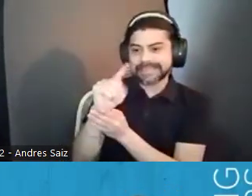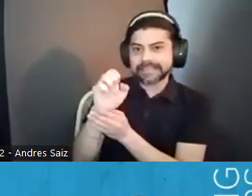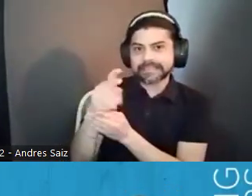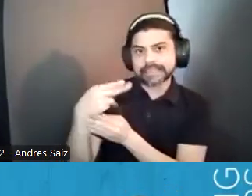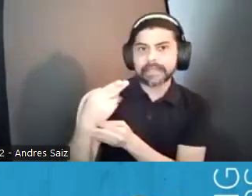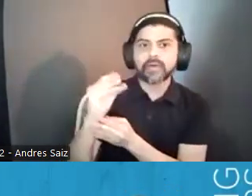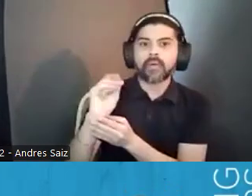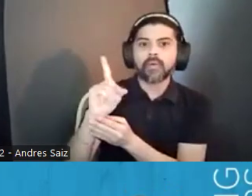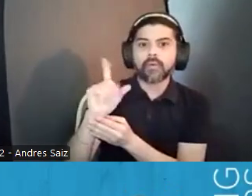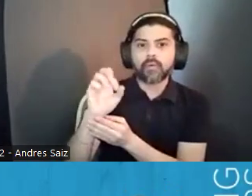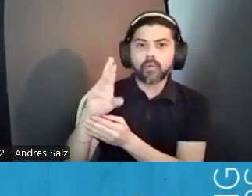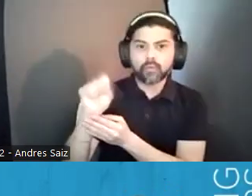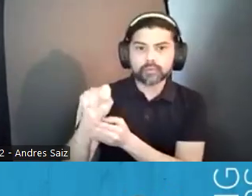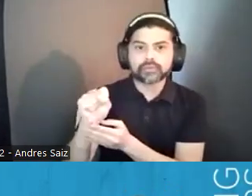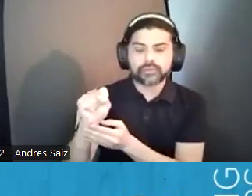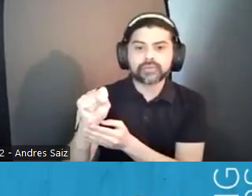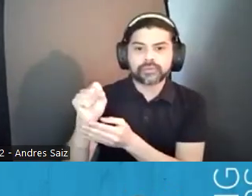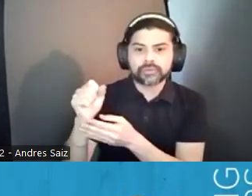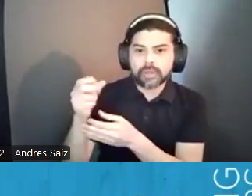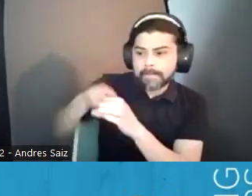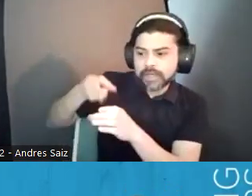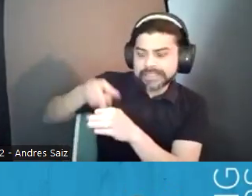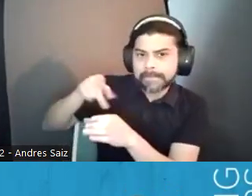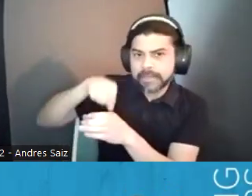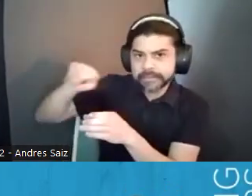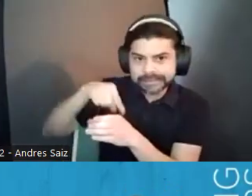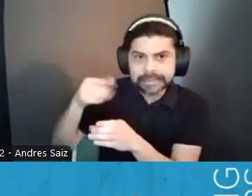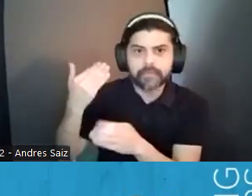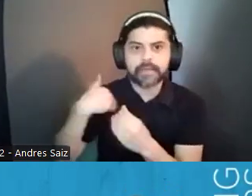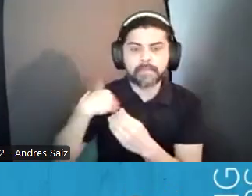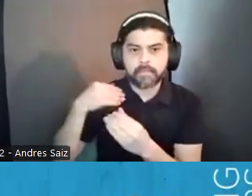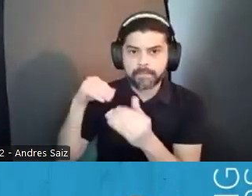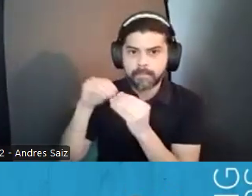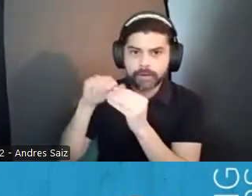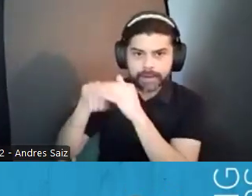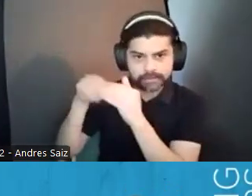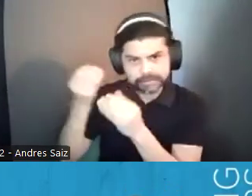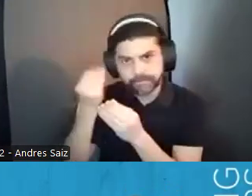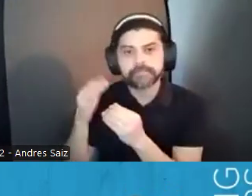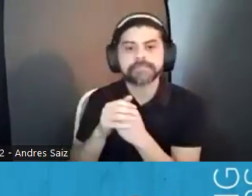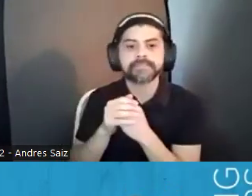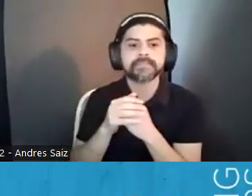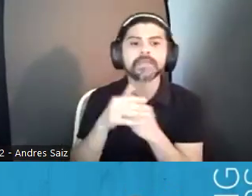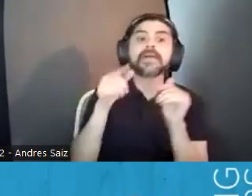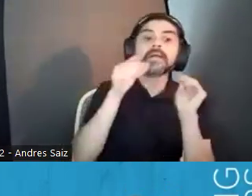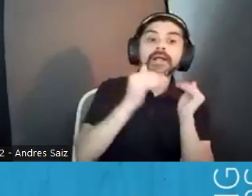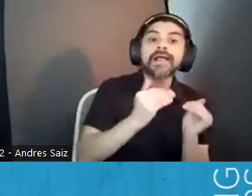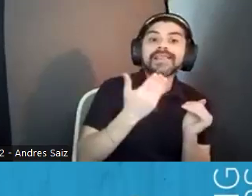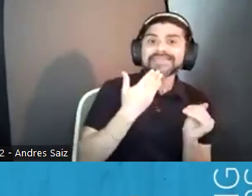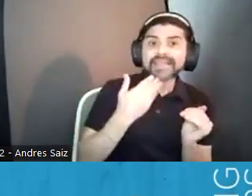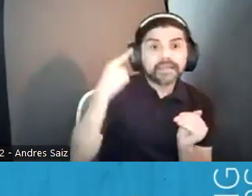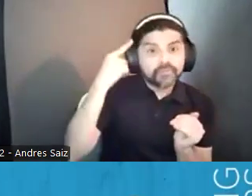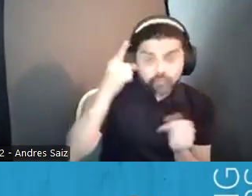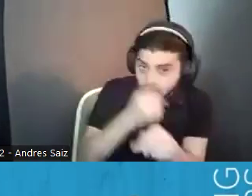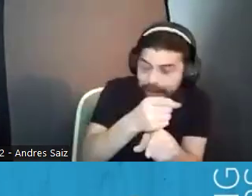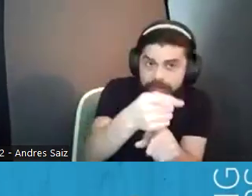Yeah, Russ, I appreciate that because I mean I think I would hope that we'll get very strong response from the actual stakeholders because they